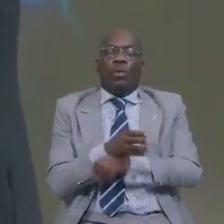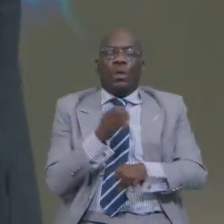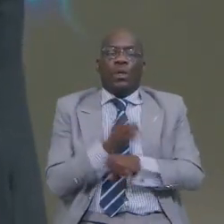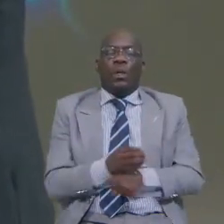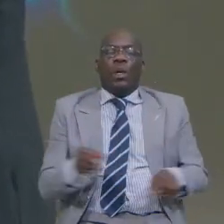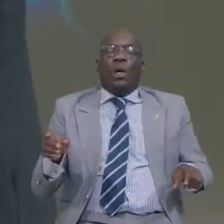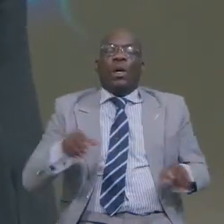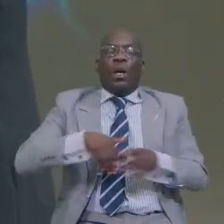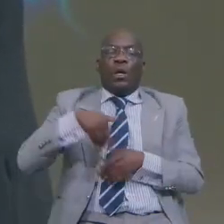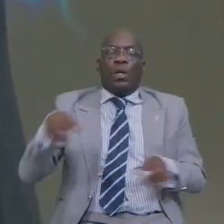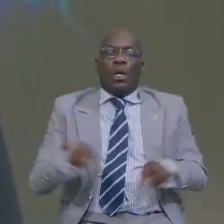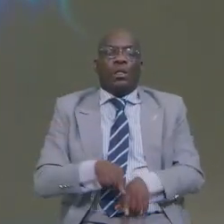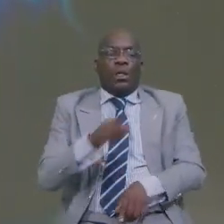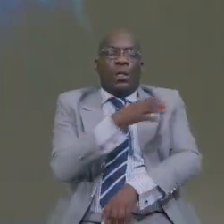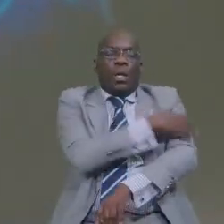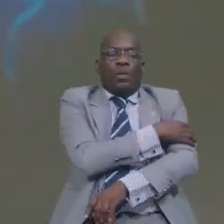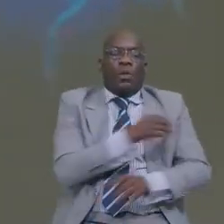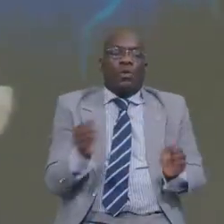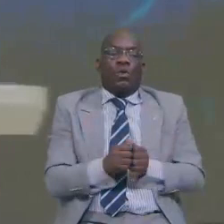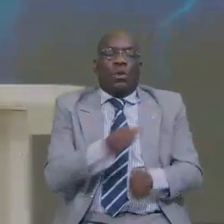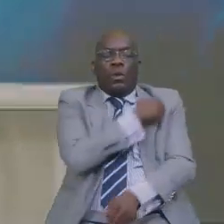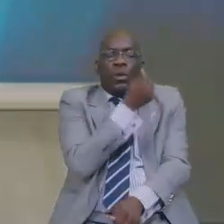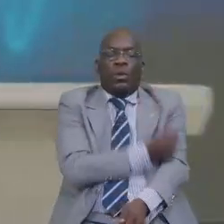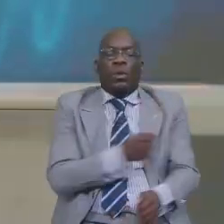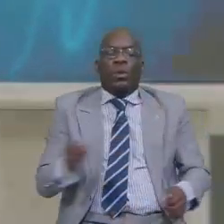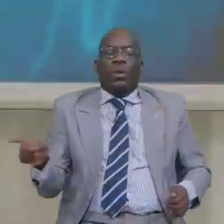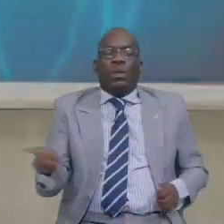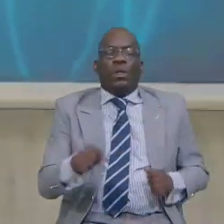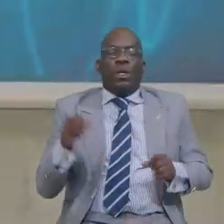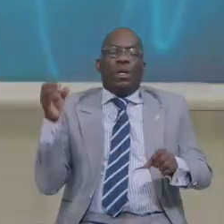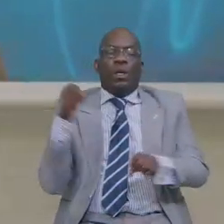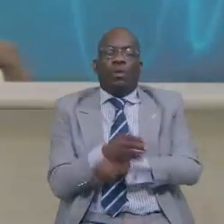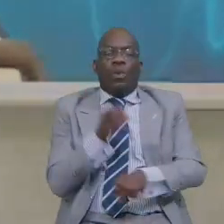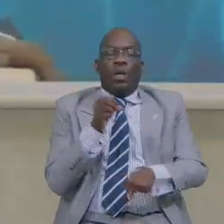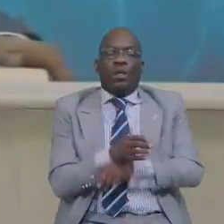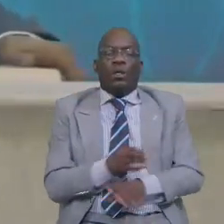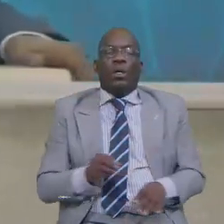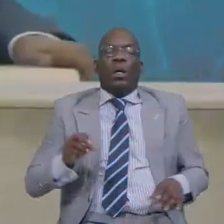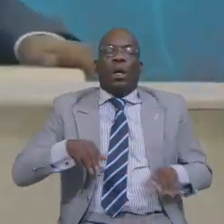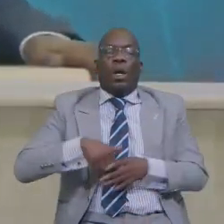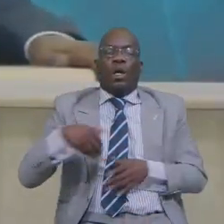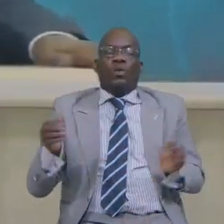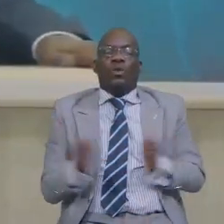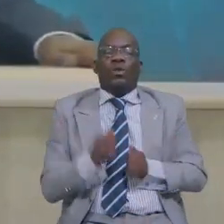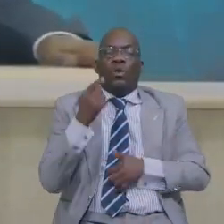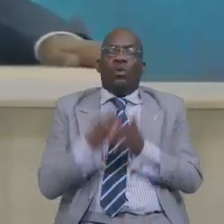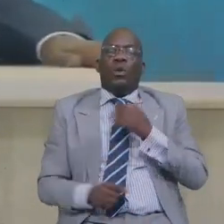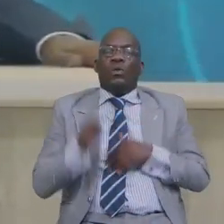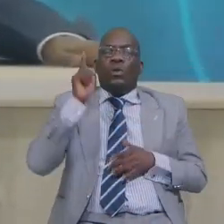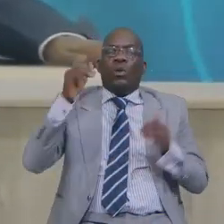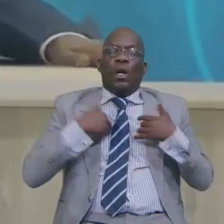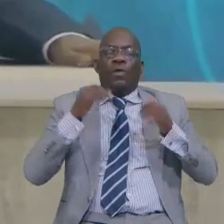in authority, and they're marching out with what you have given, I pray,